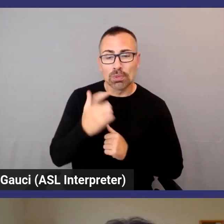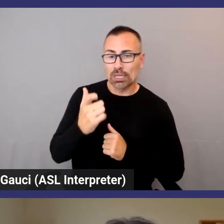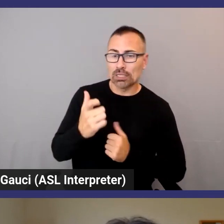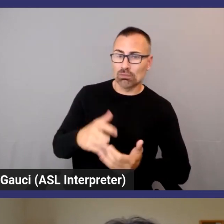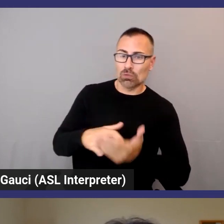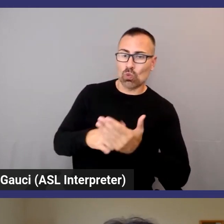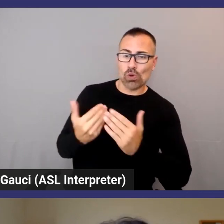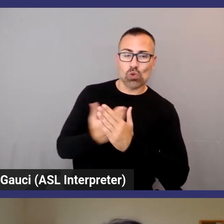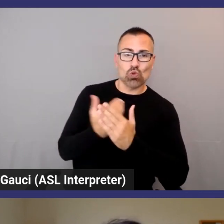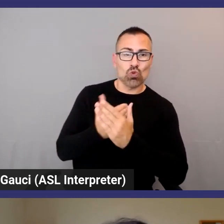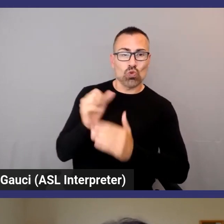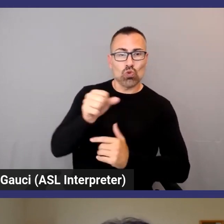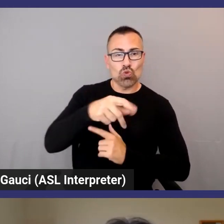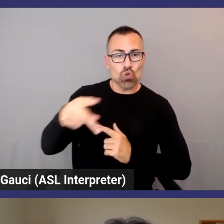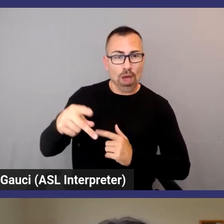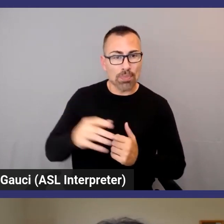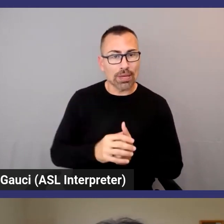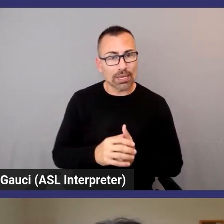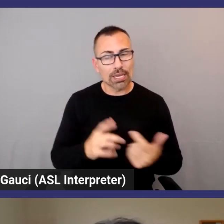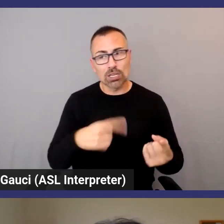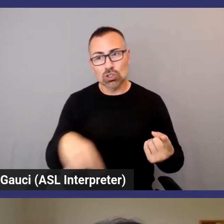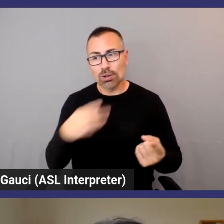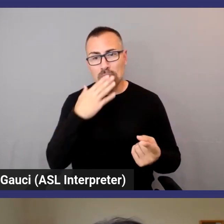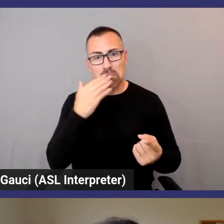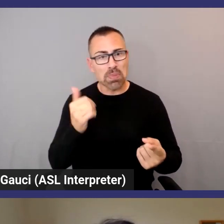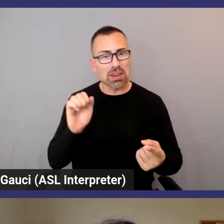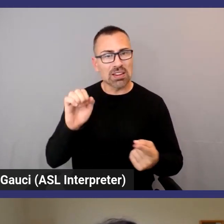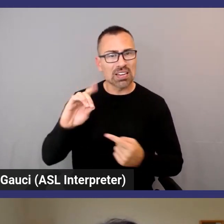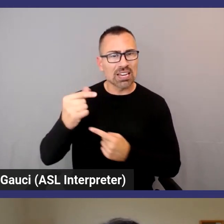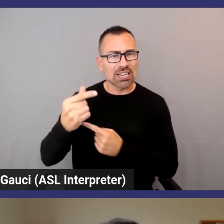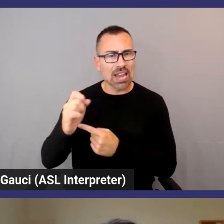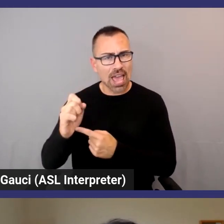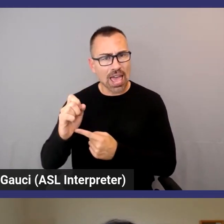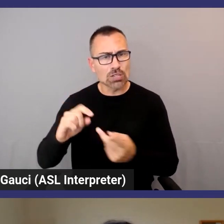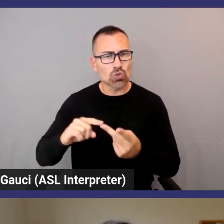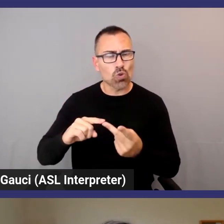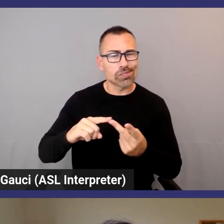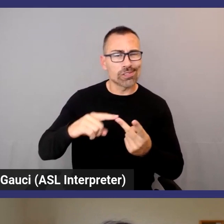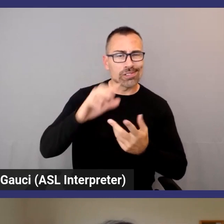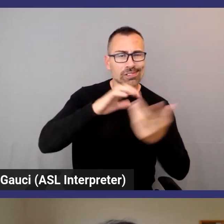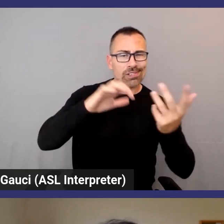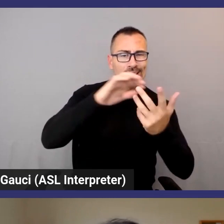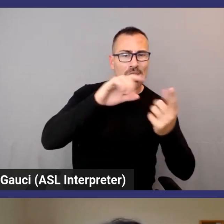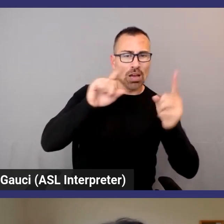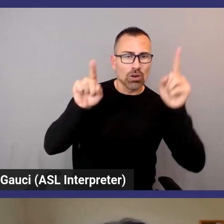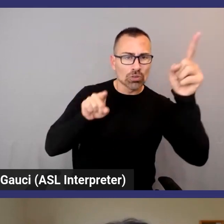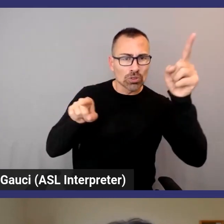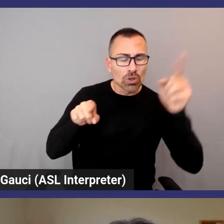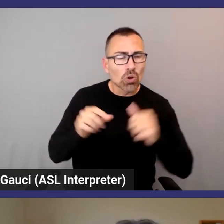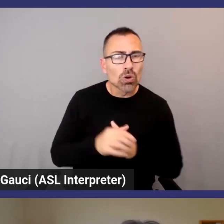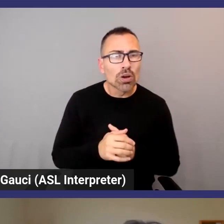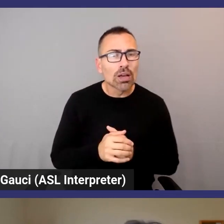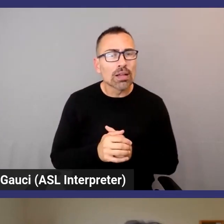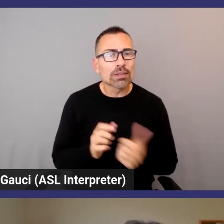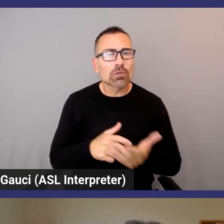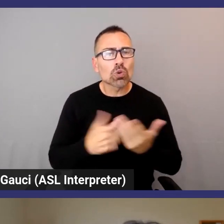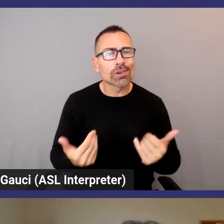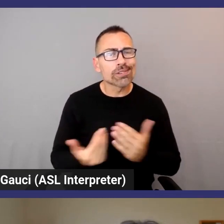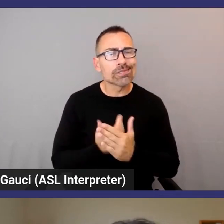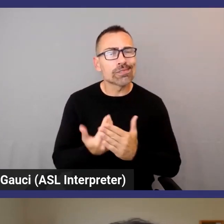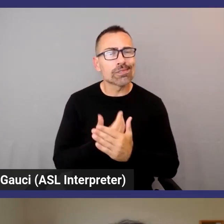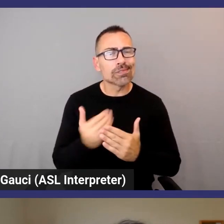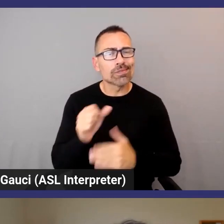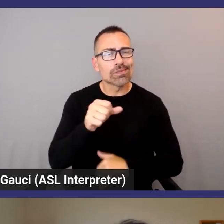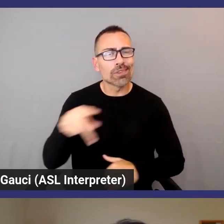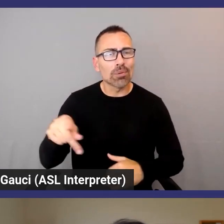applications, new use cases, whether on edge or in the cloud or wherever. However, they need new applications, and now they